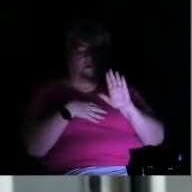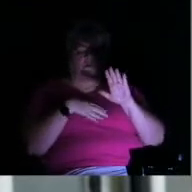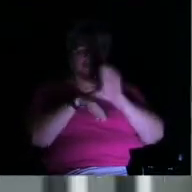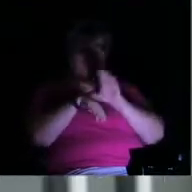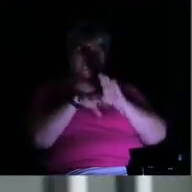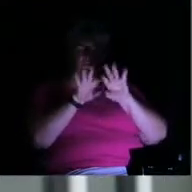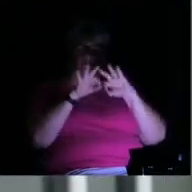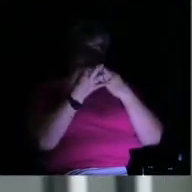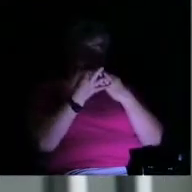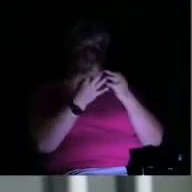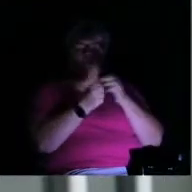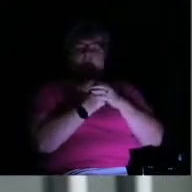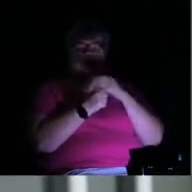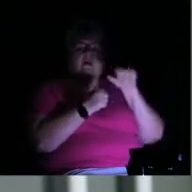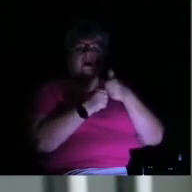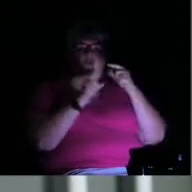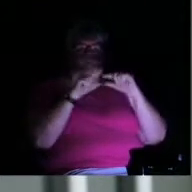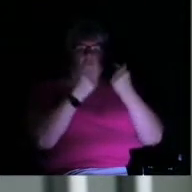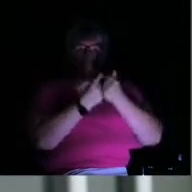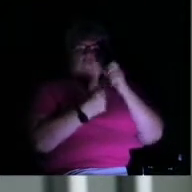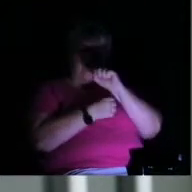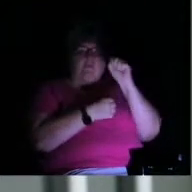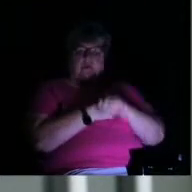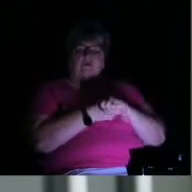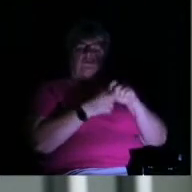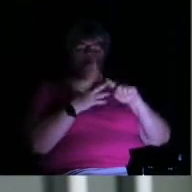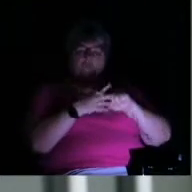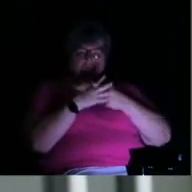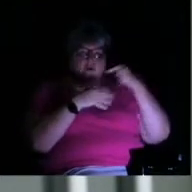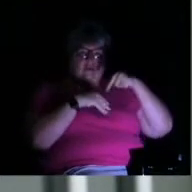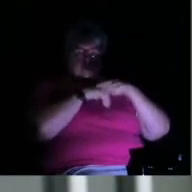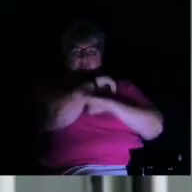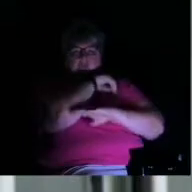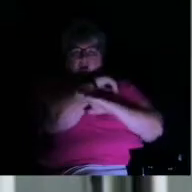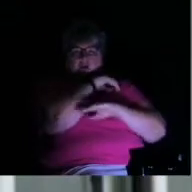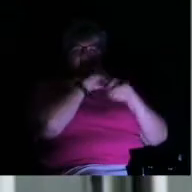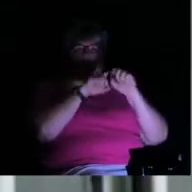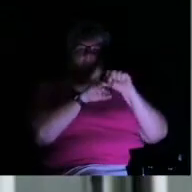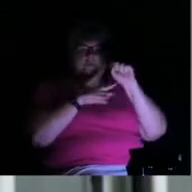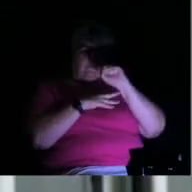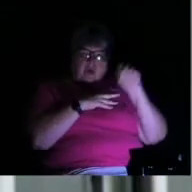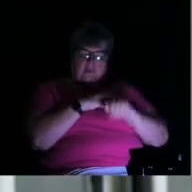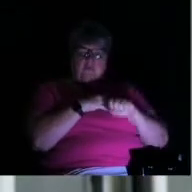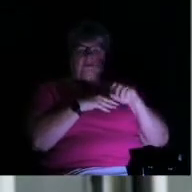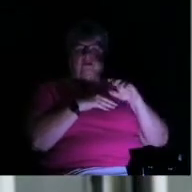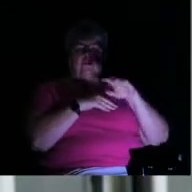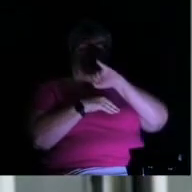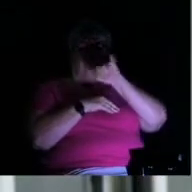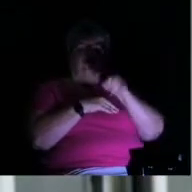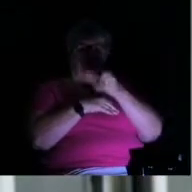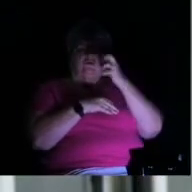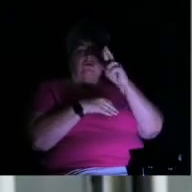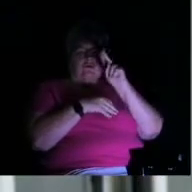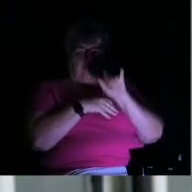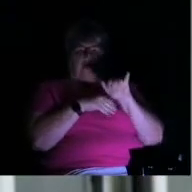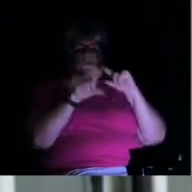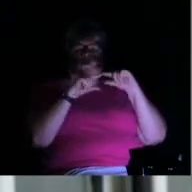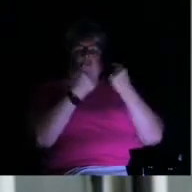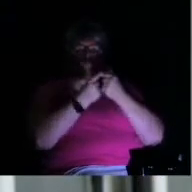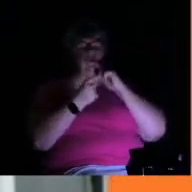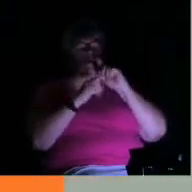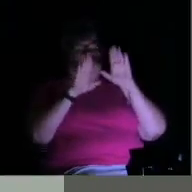with you. Another Journey Group semester is starting up with this fall semester. Journey Groups are a great way to find community within